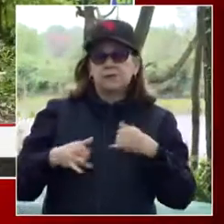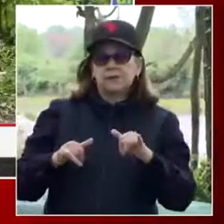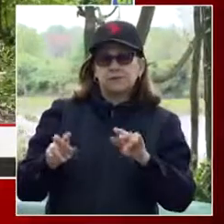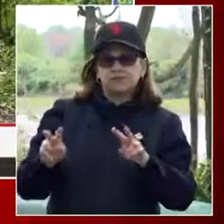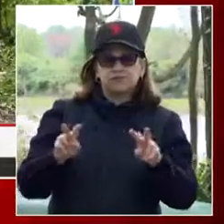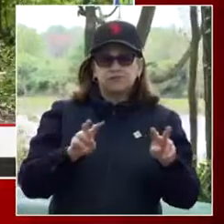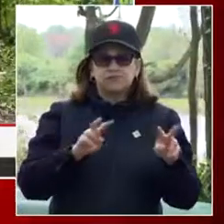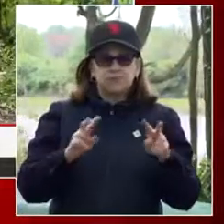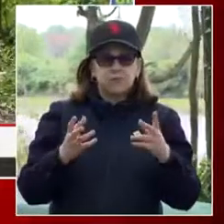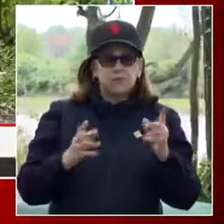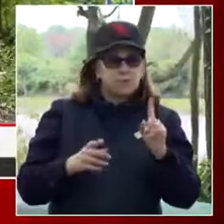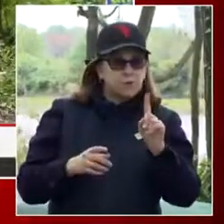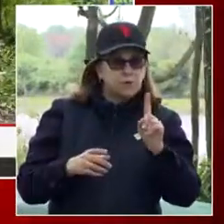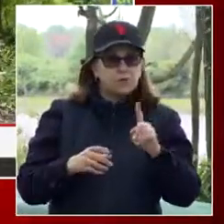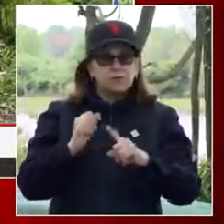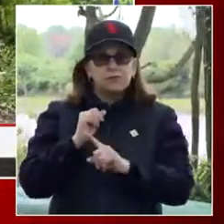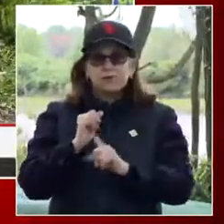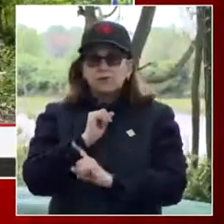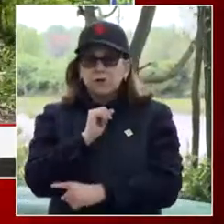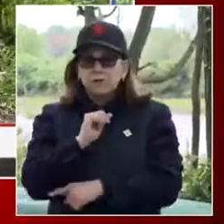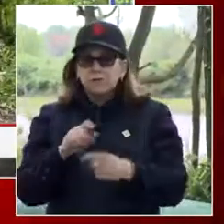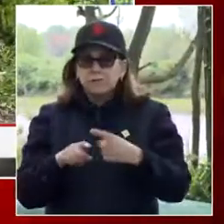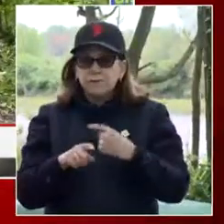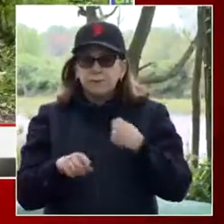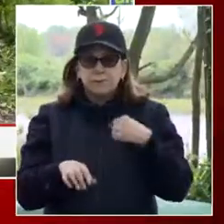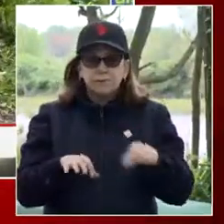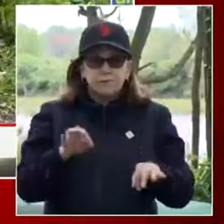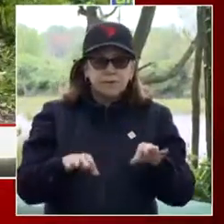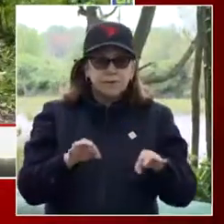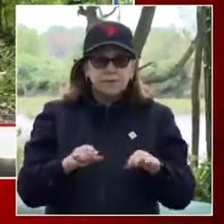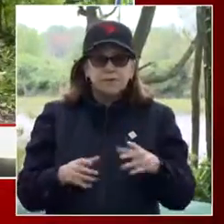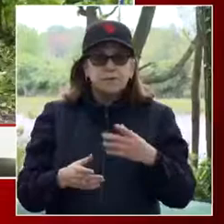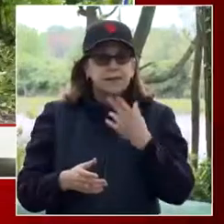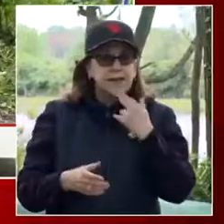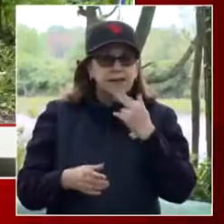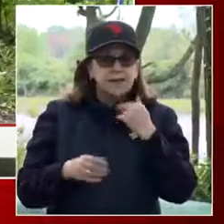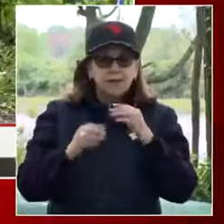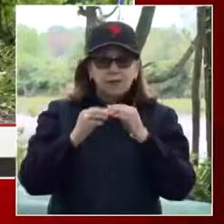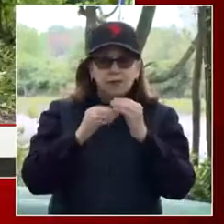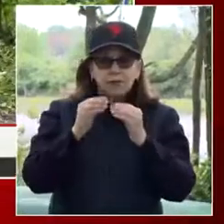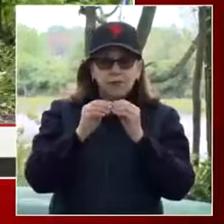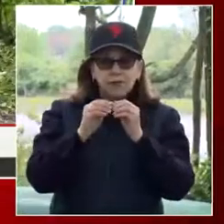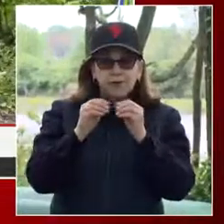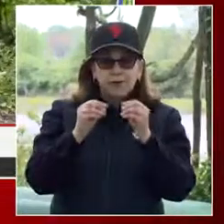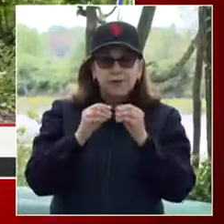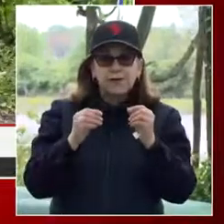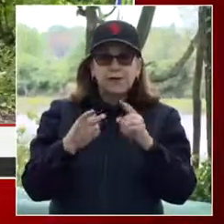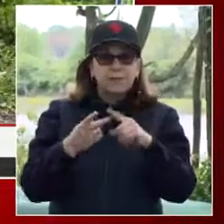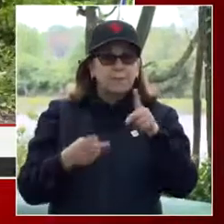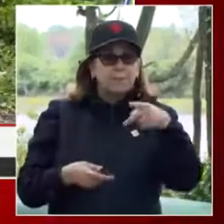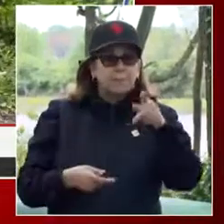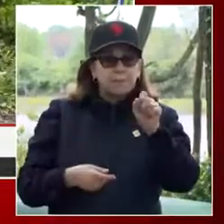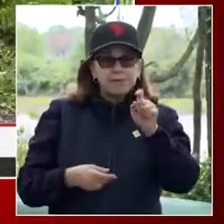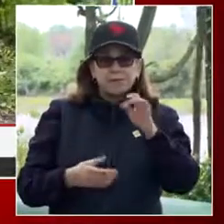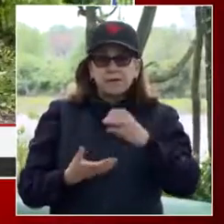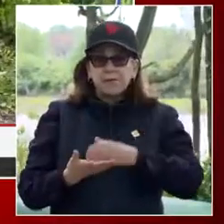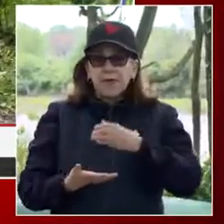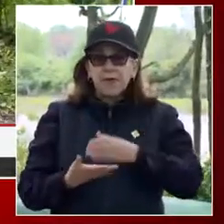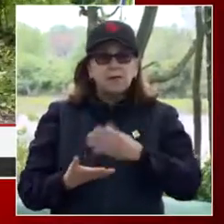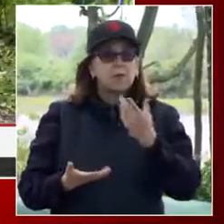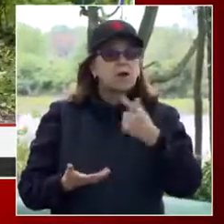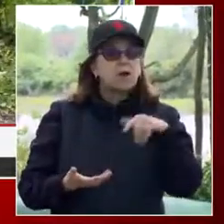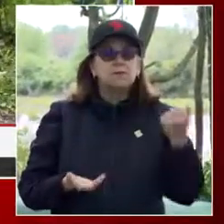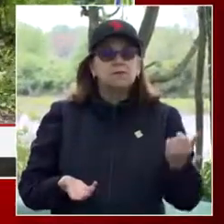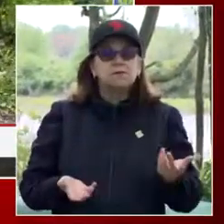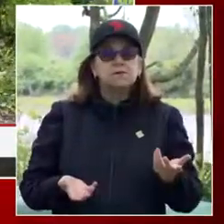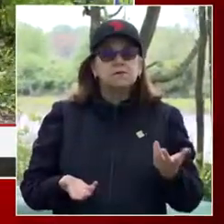that's coming that we're picking up. Is it candy wrappers? Does it continue to be plastic bottles? Is it, what else is it?